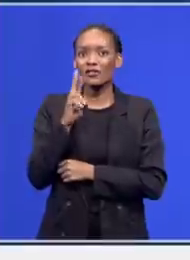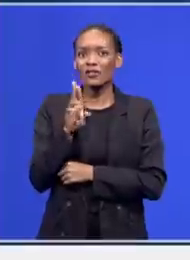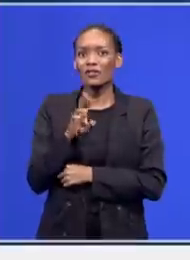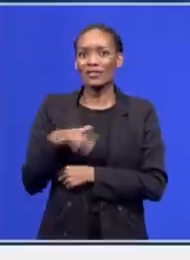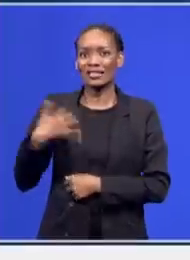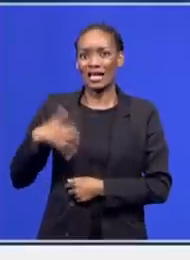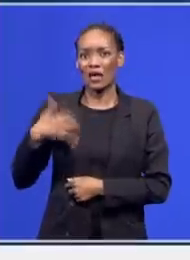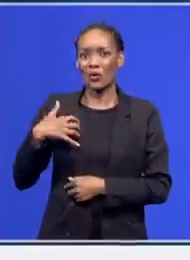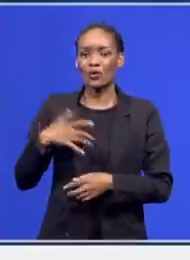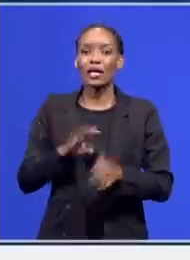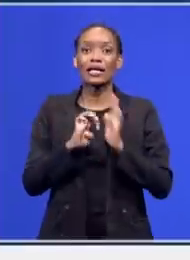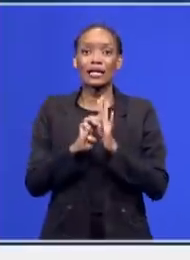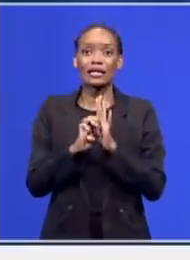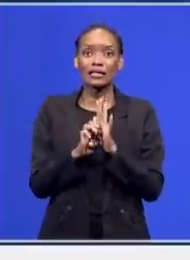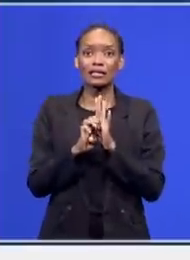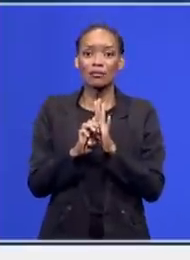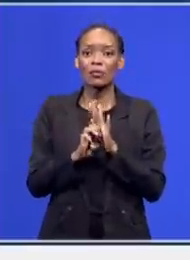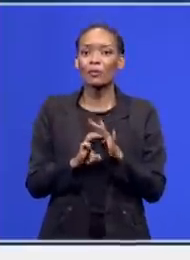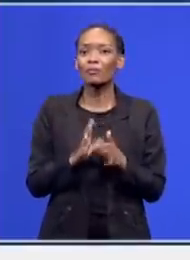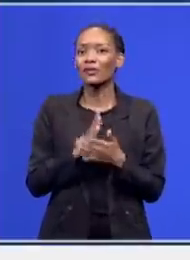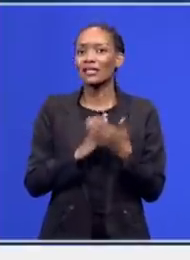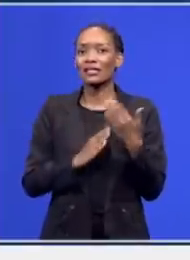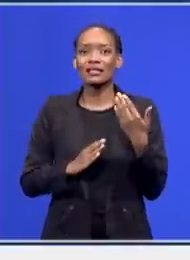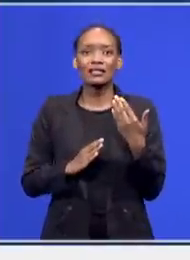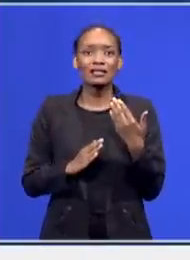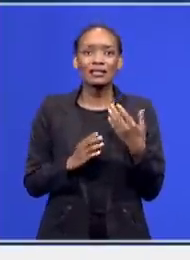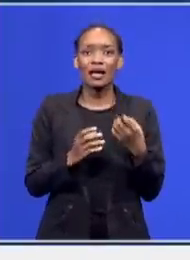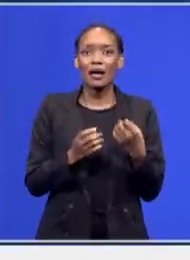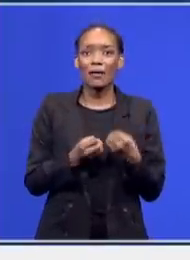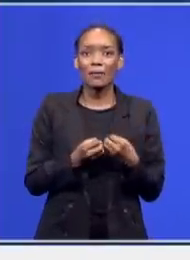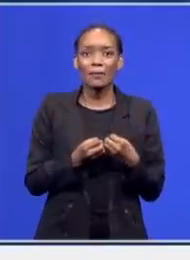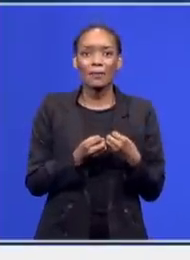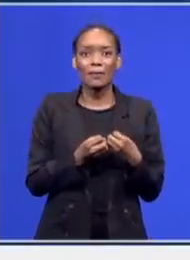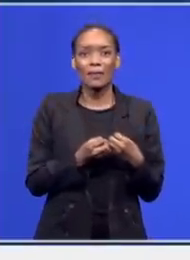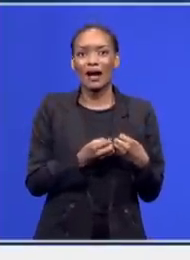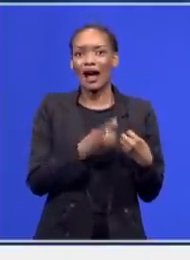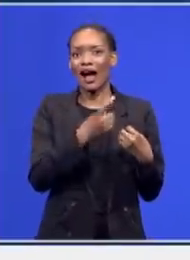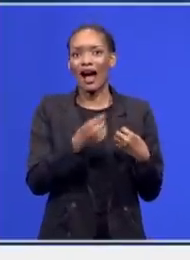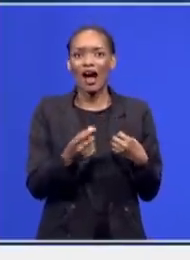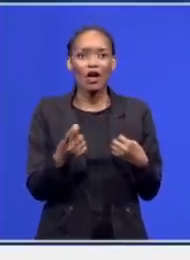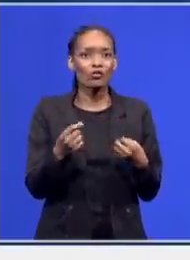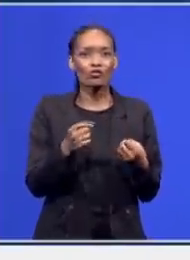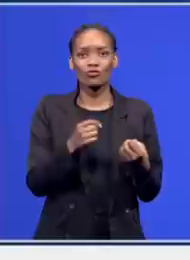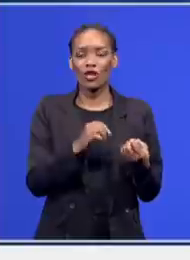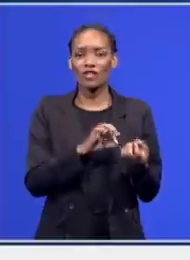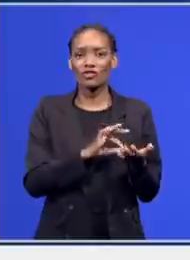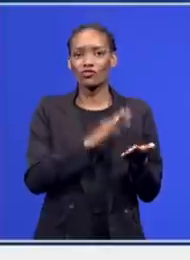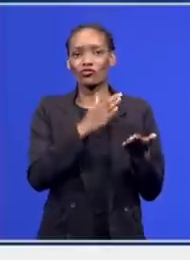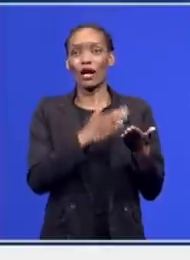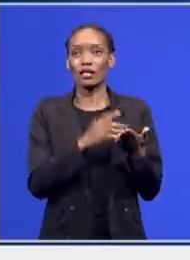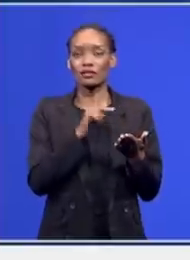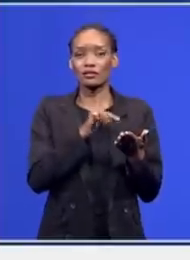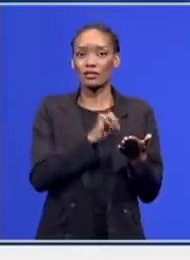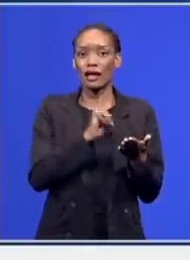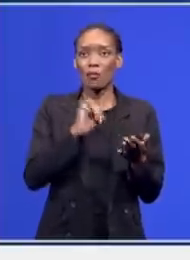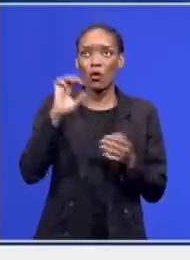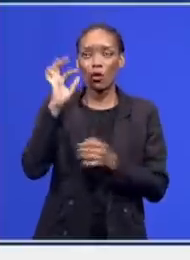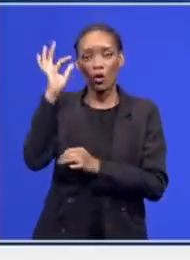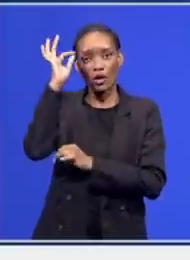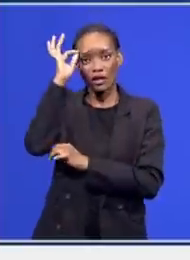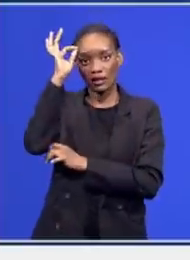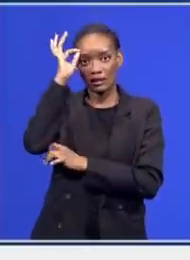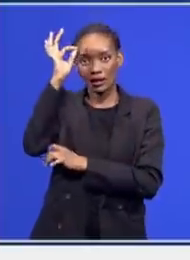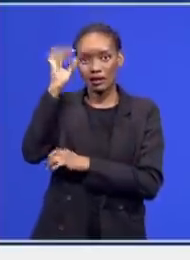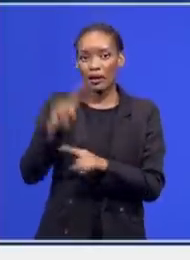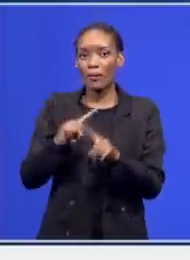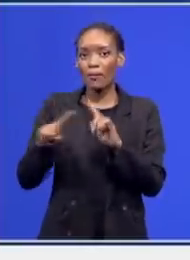an example, where some 100-odd trucks that are in the asset register of the state, but what can be accounted for? Barely